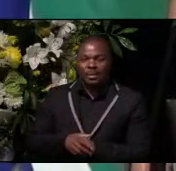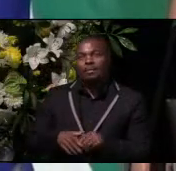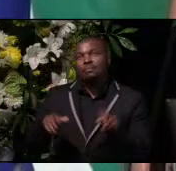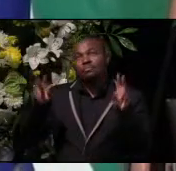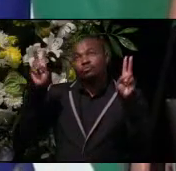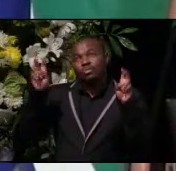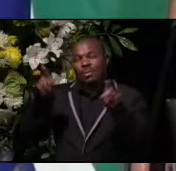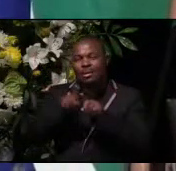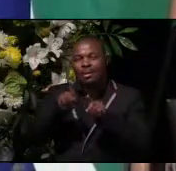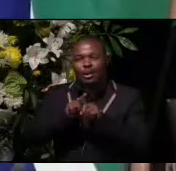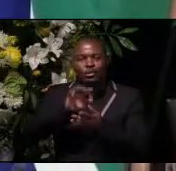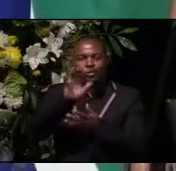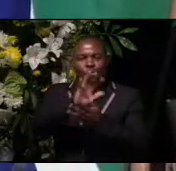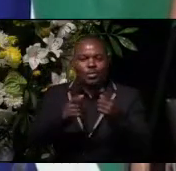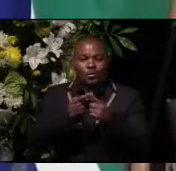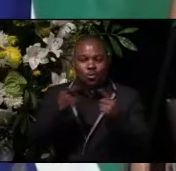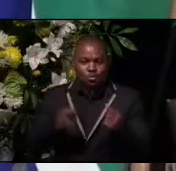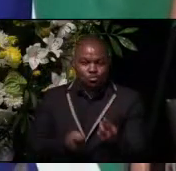Cities